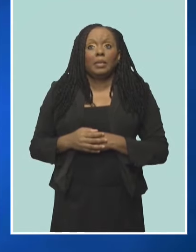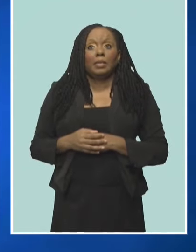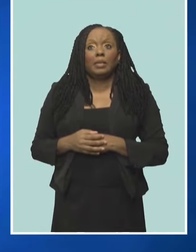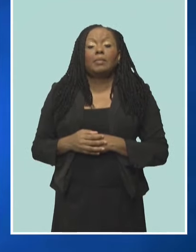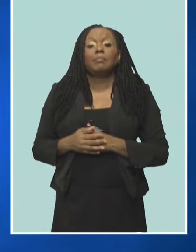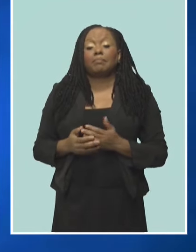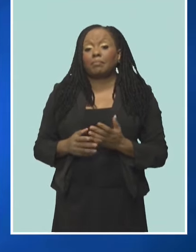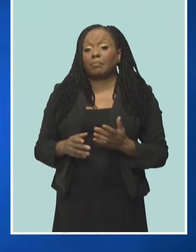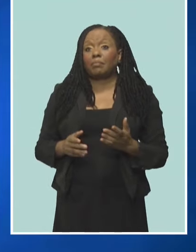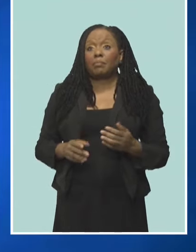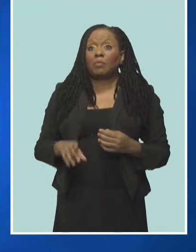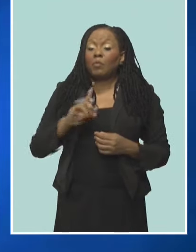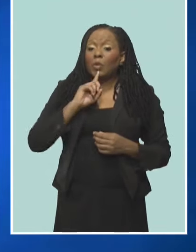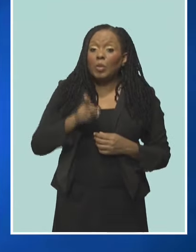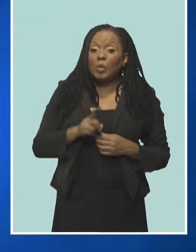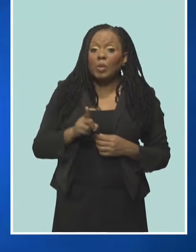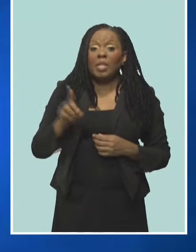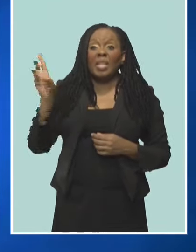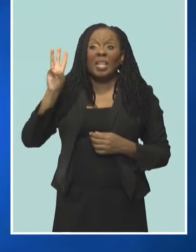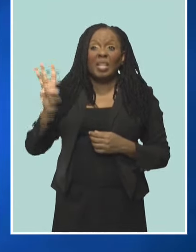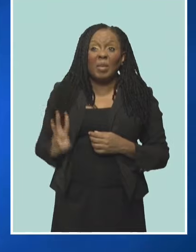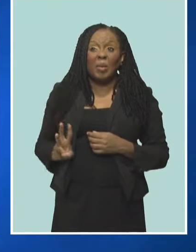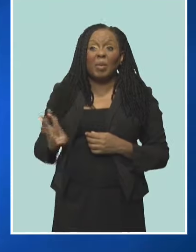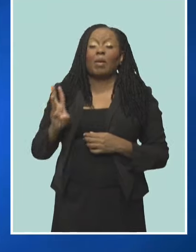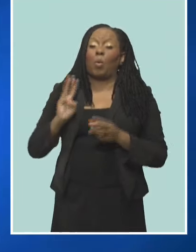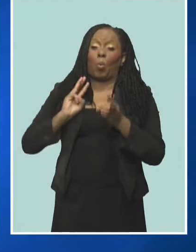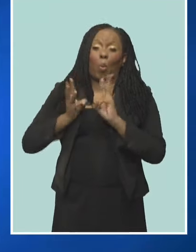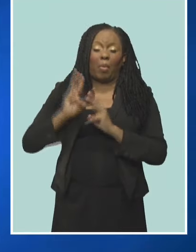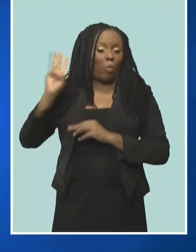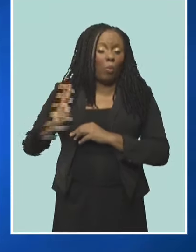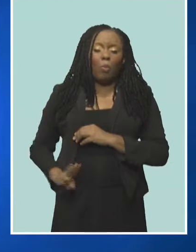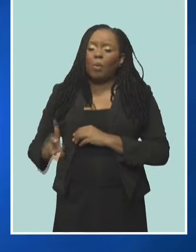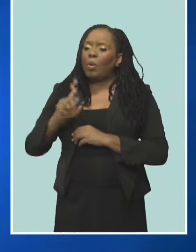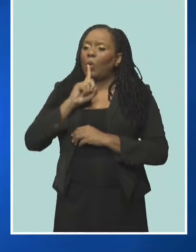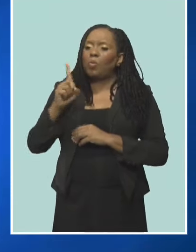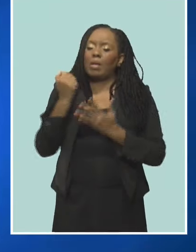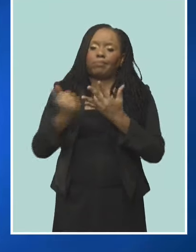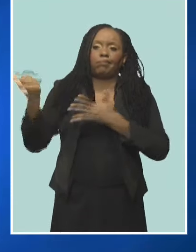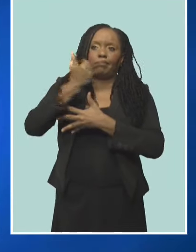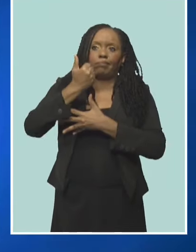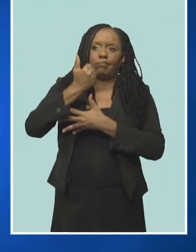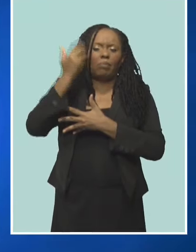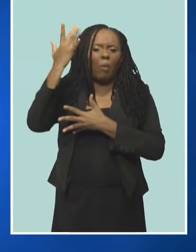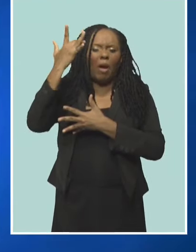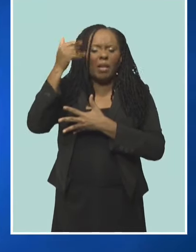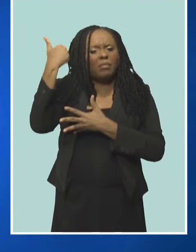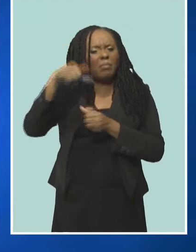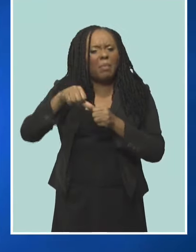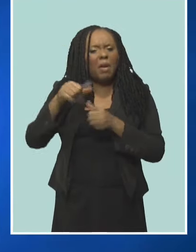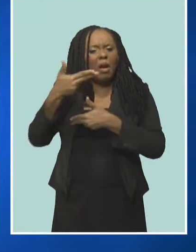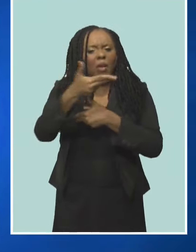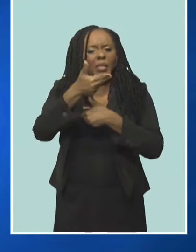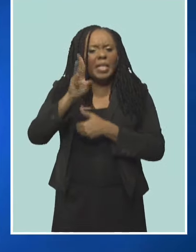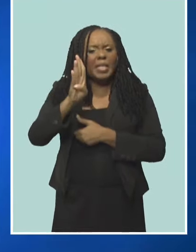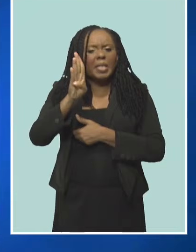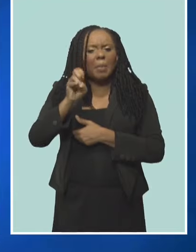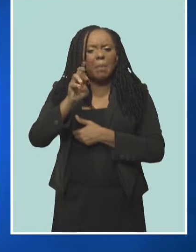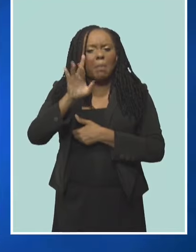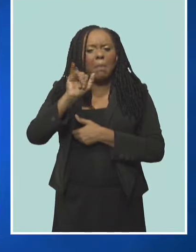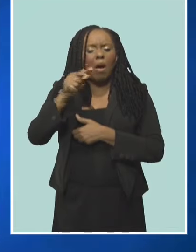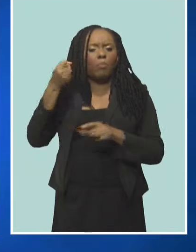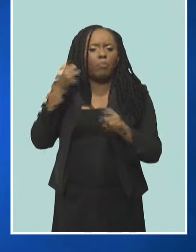will take center stage over the next few days, given this last month and the devastating impact of Hurricane Beryl, which brought much